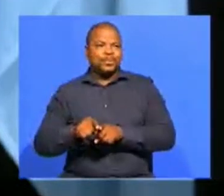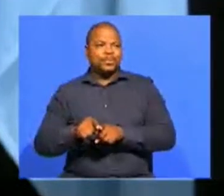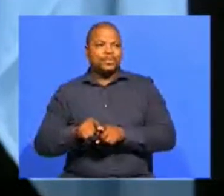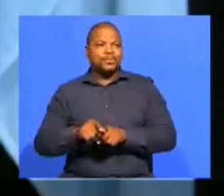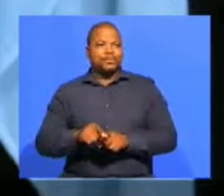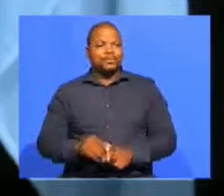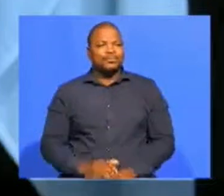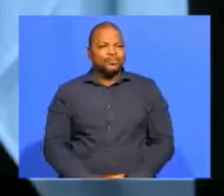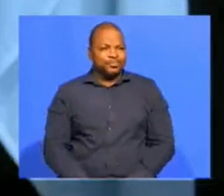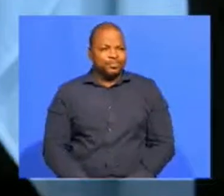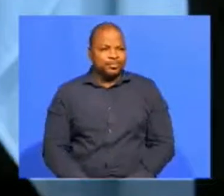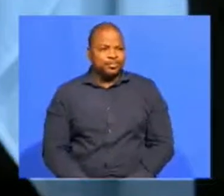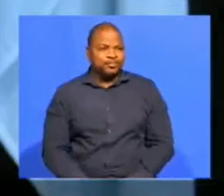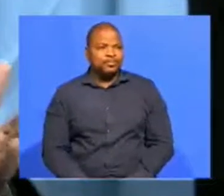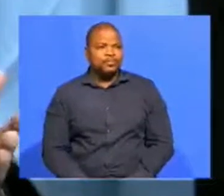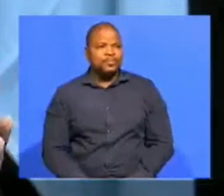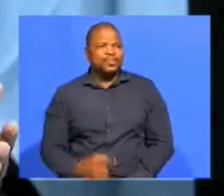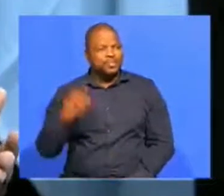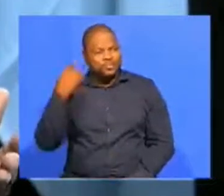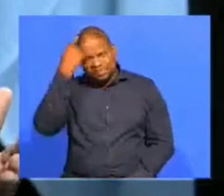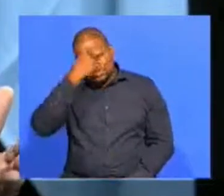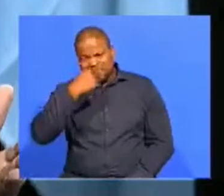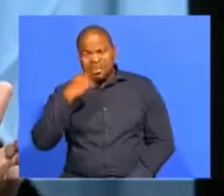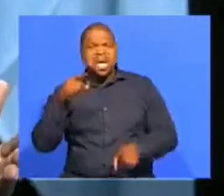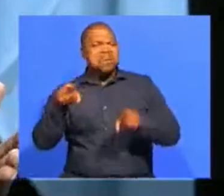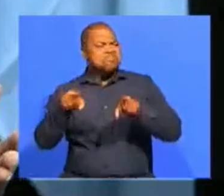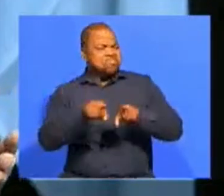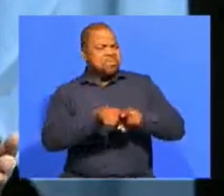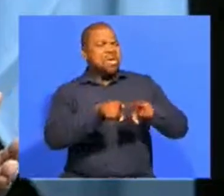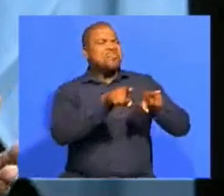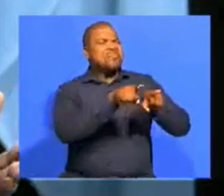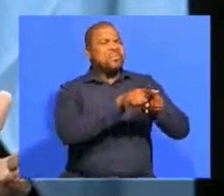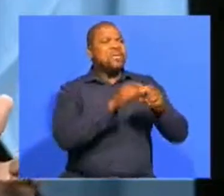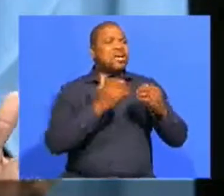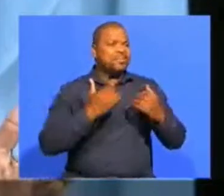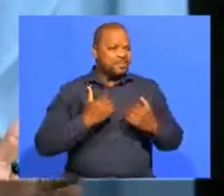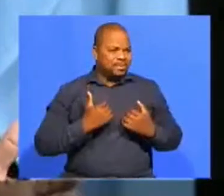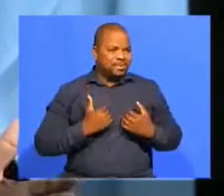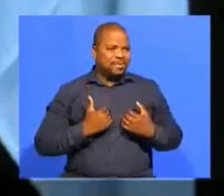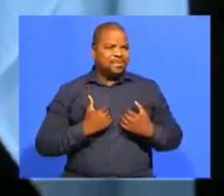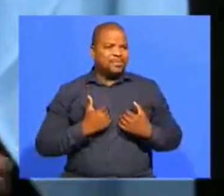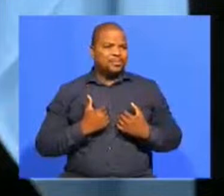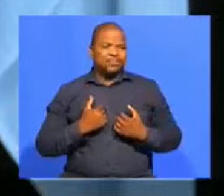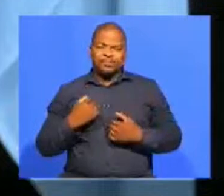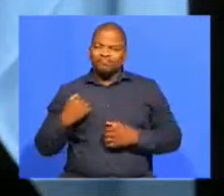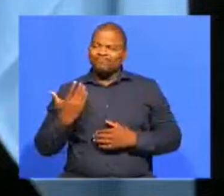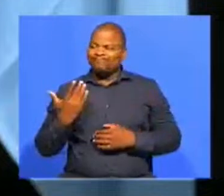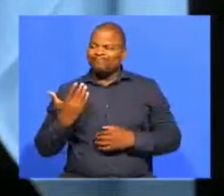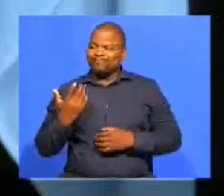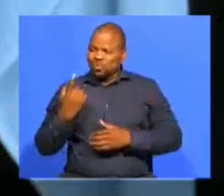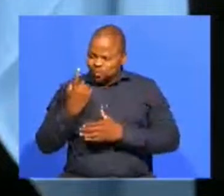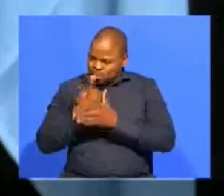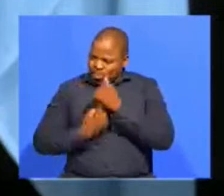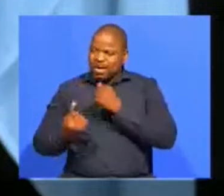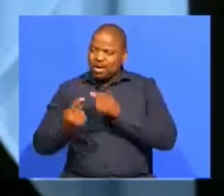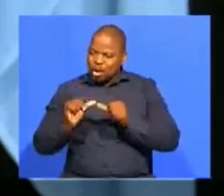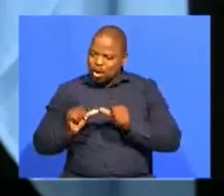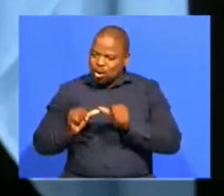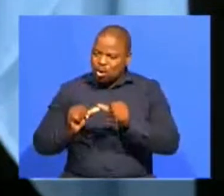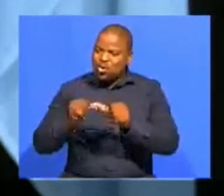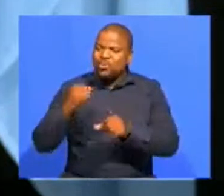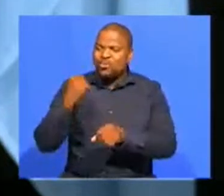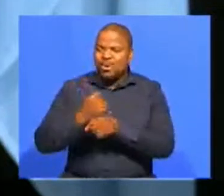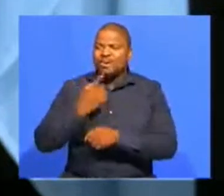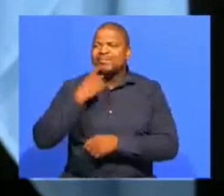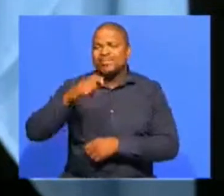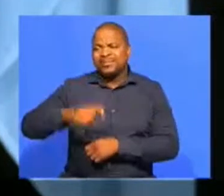Calvin Knowles. The faces are so familiar. And so we are one, and we need to continue to deal with